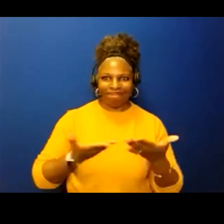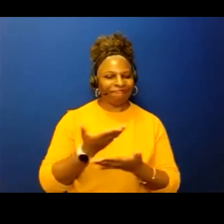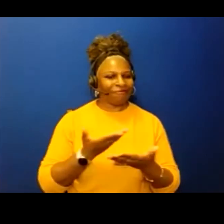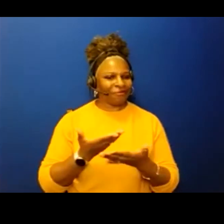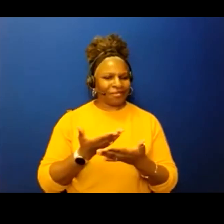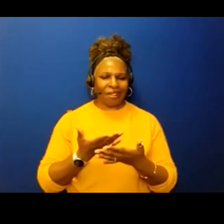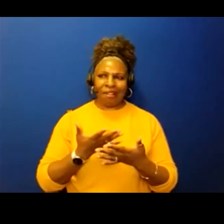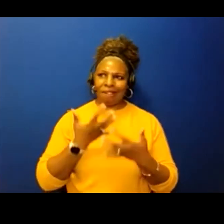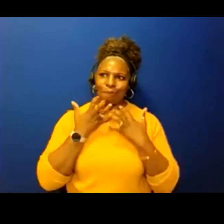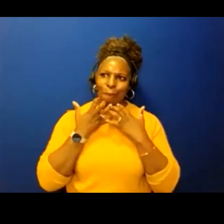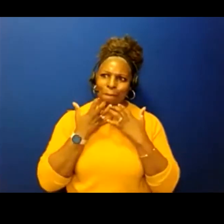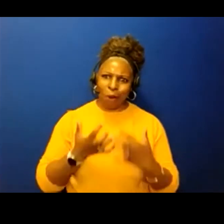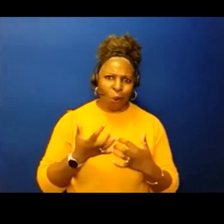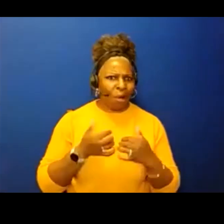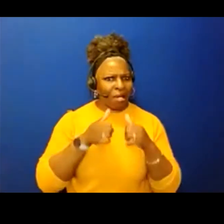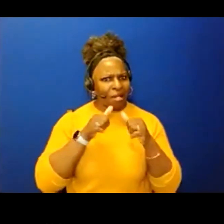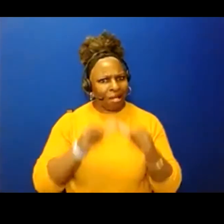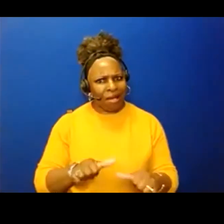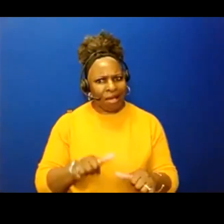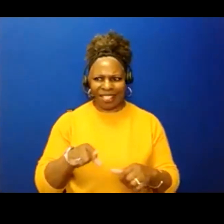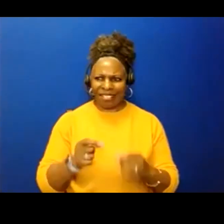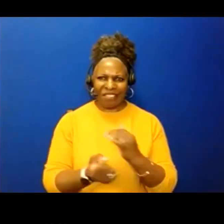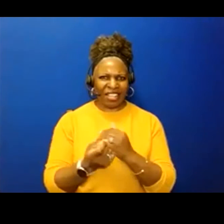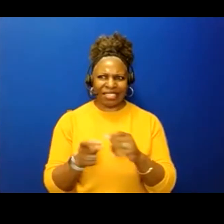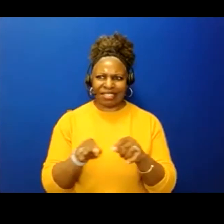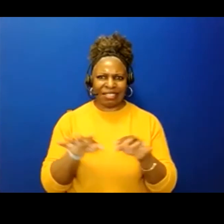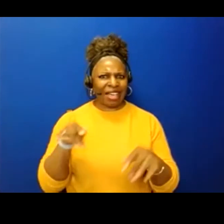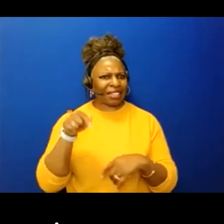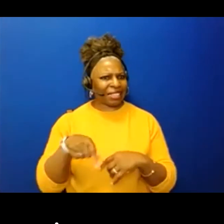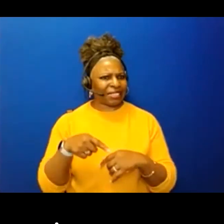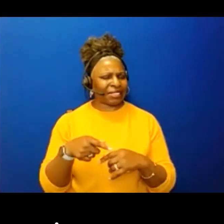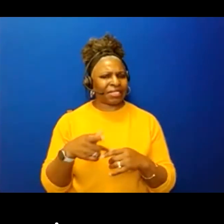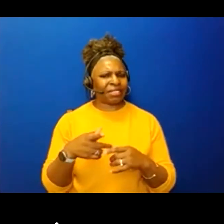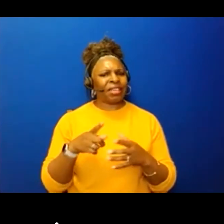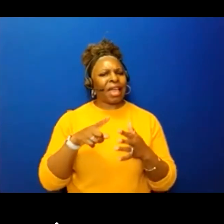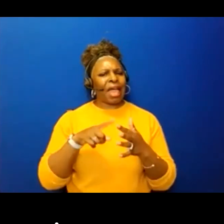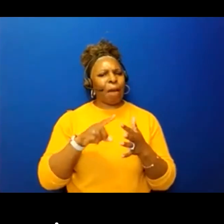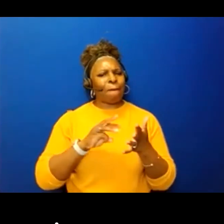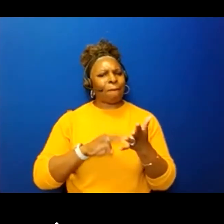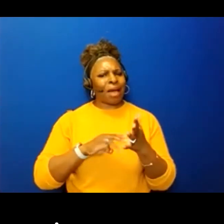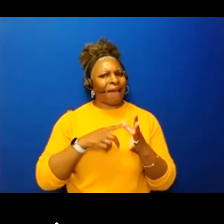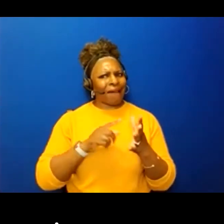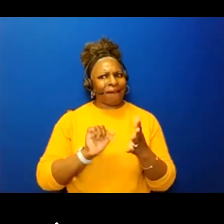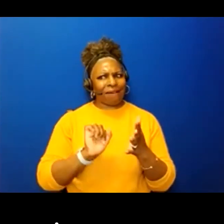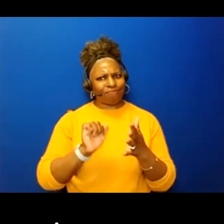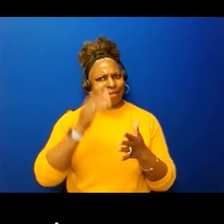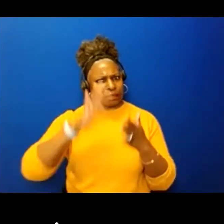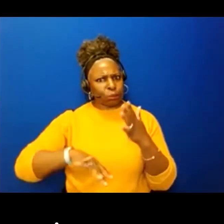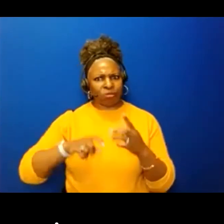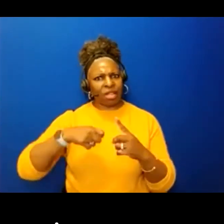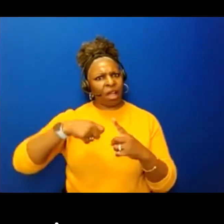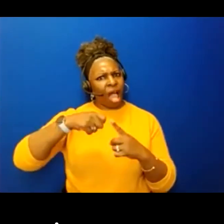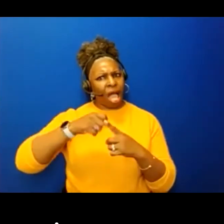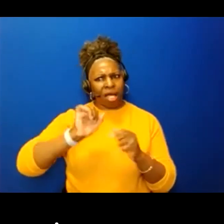these events, and it's been so great to hear Emma and Kyle talking about their experiences and